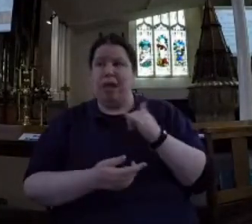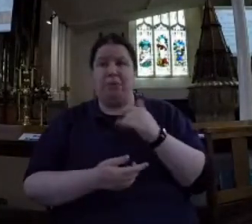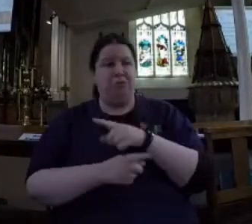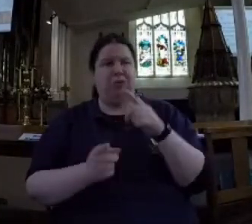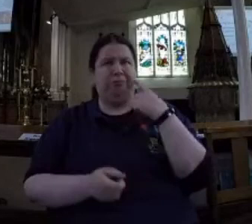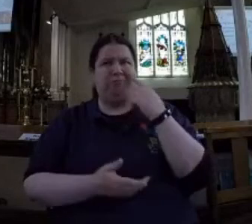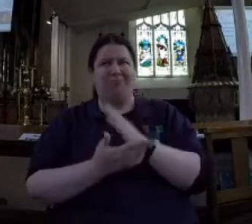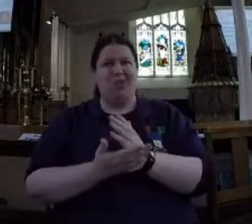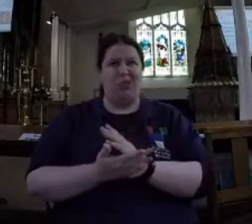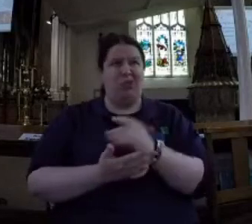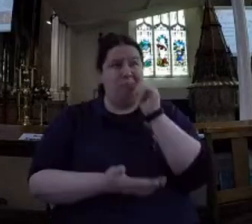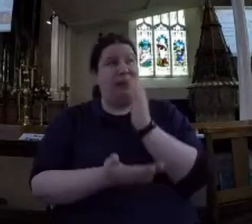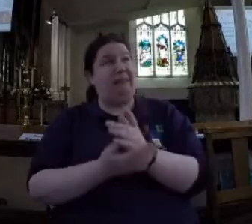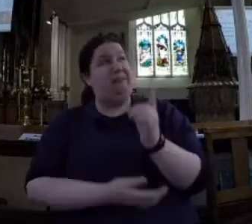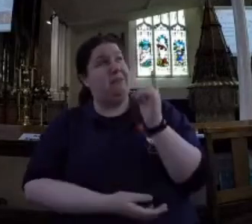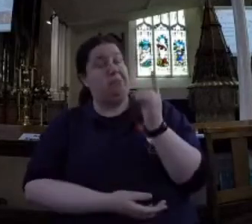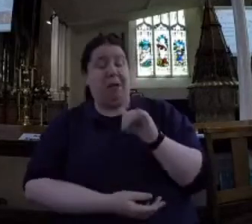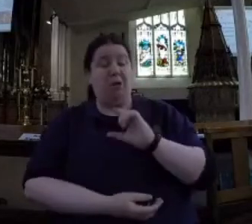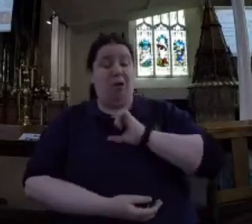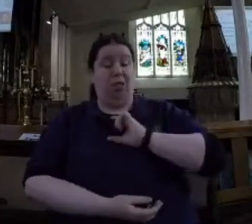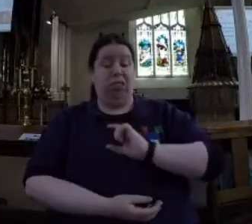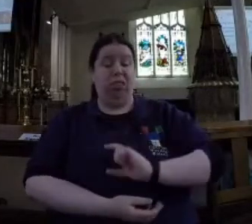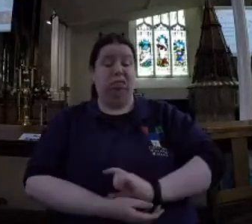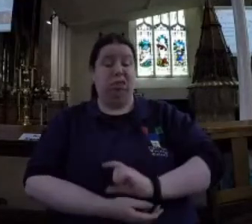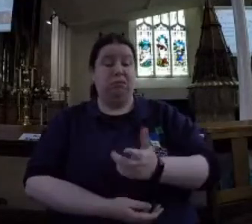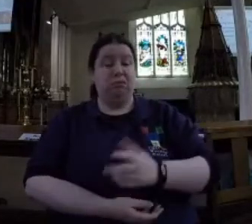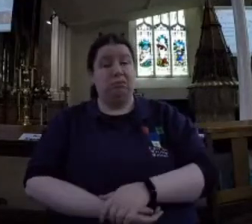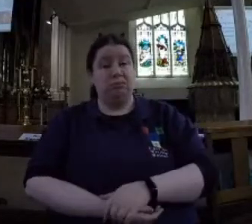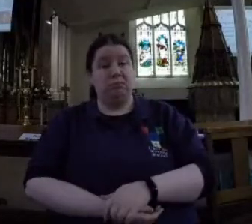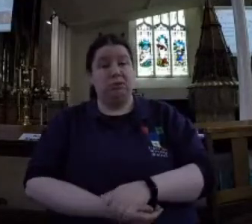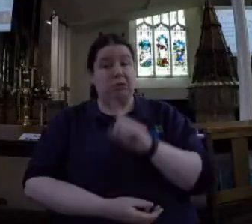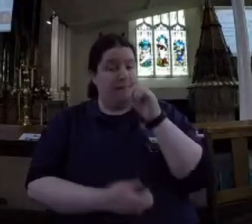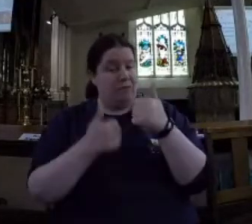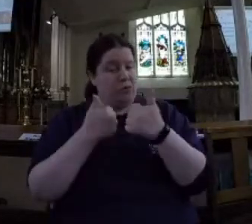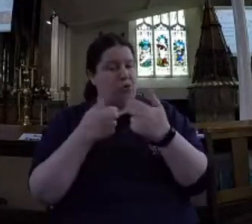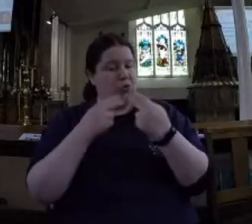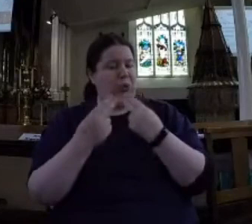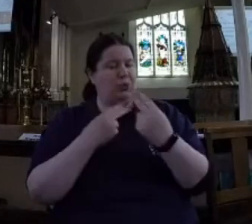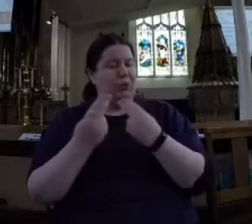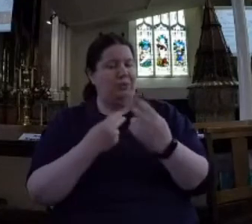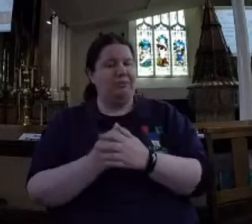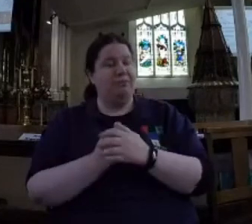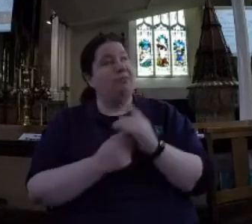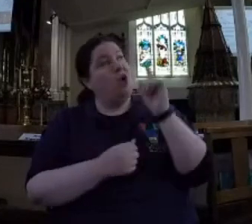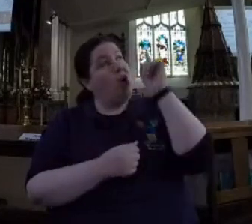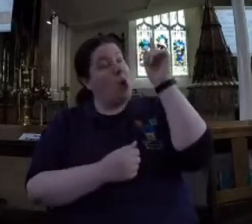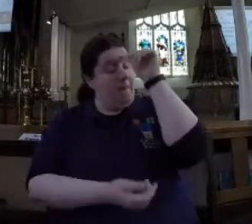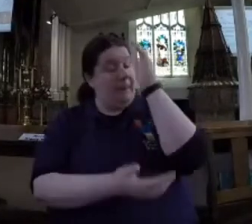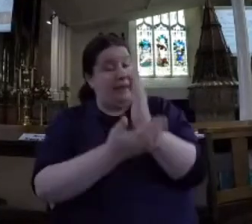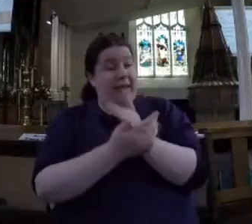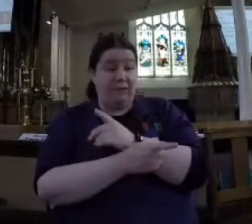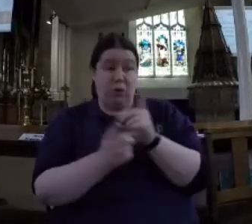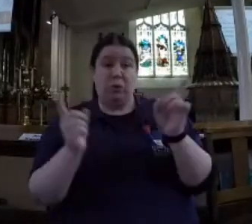Jesus. You may not have much confidence. Here's the good news. God believes in